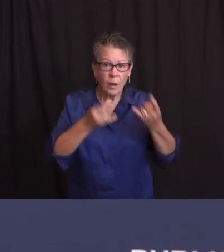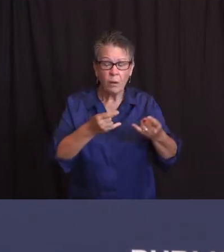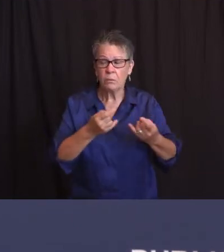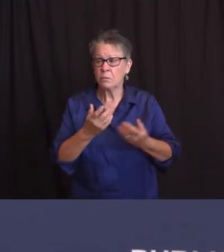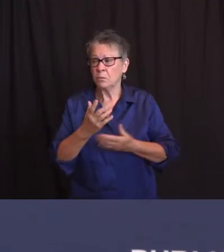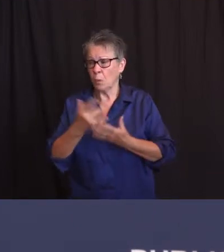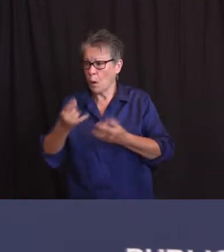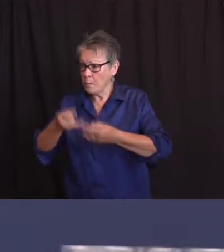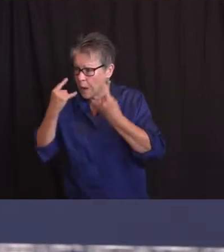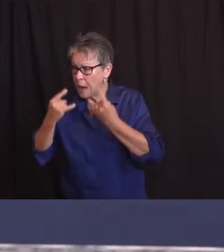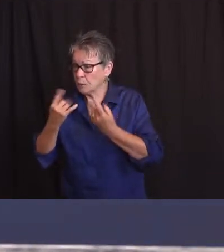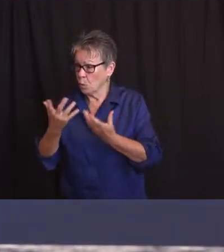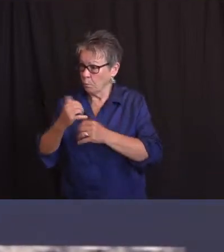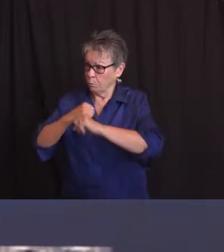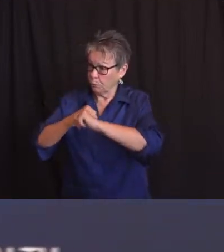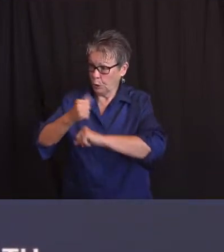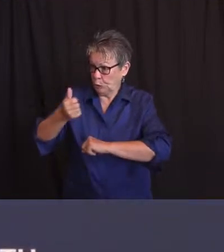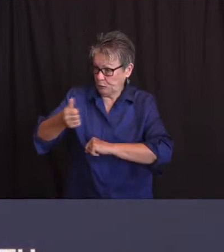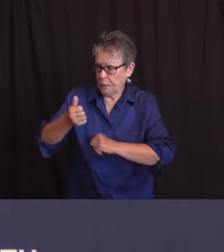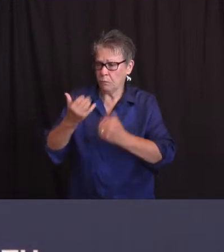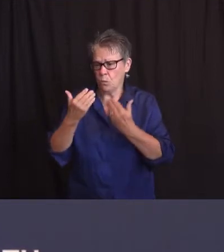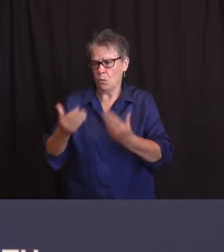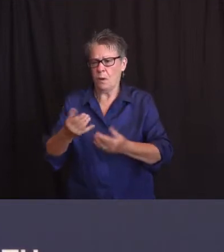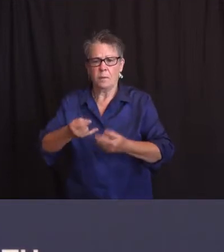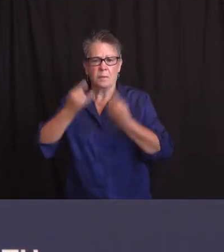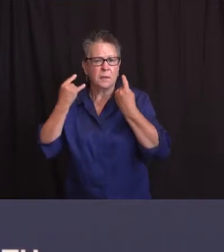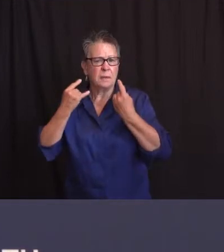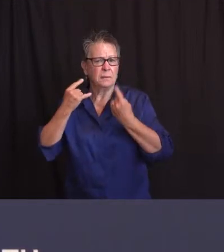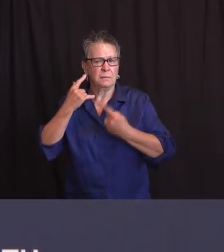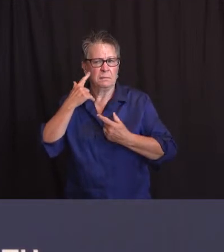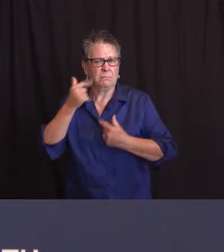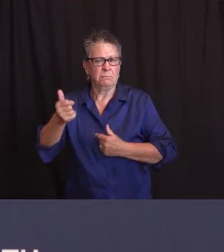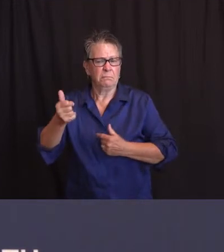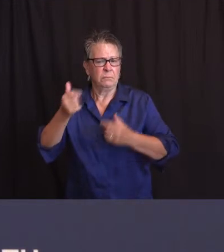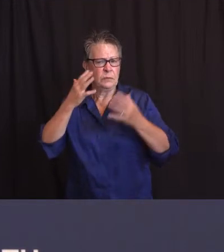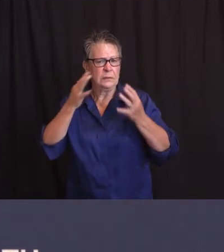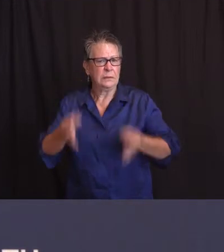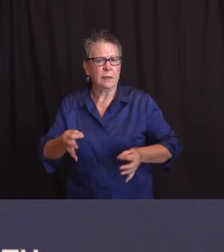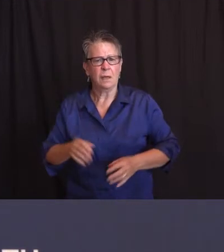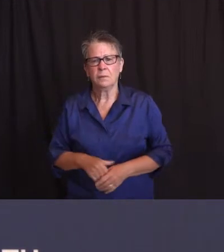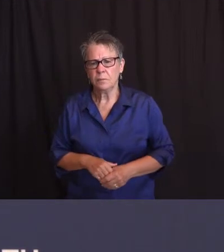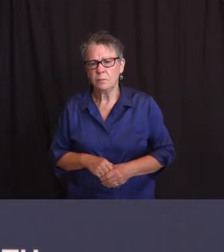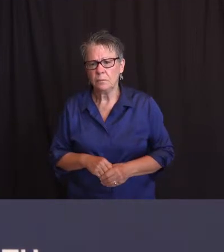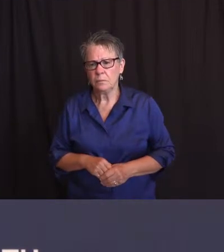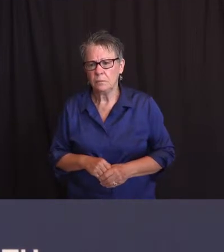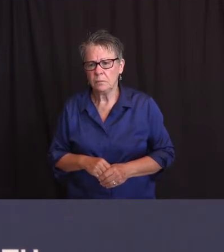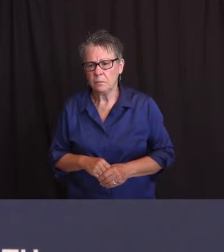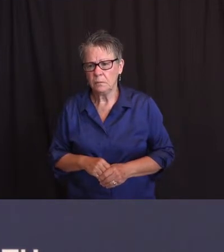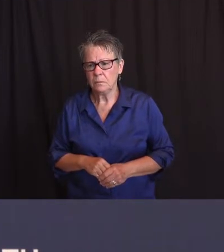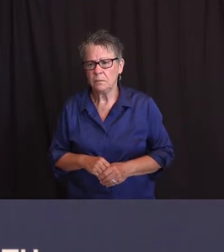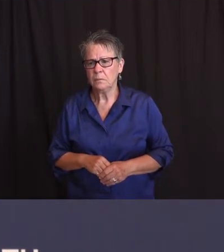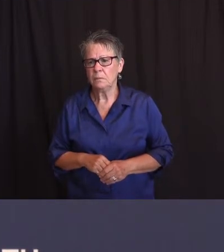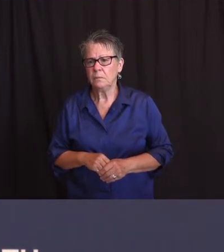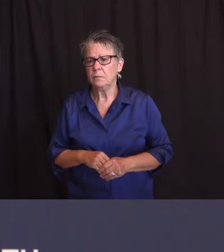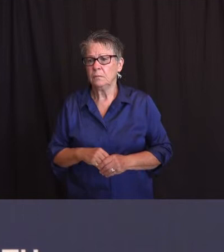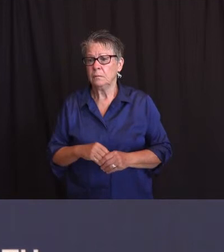on masking, by the way, I should note that we have recommended that if you're not vaccinated, you should be wearing a mask inside.